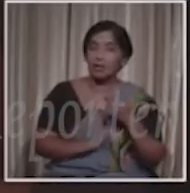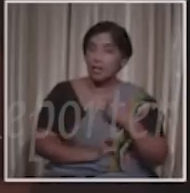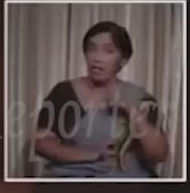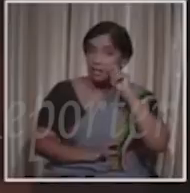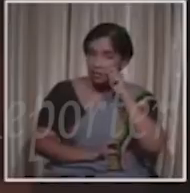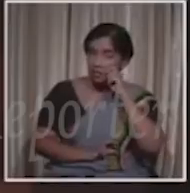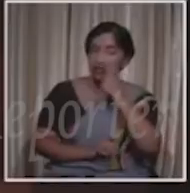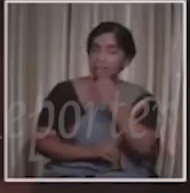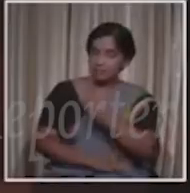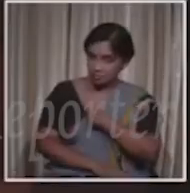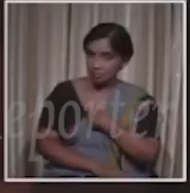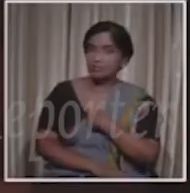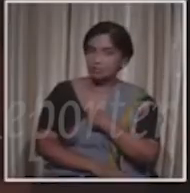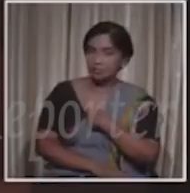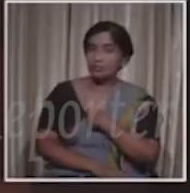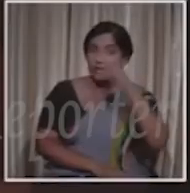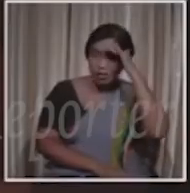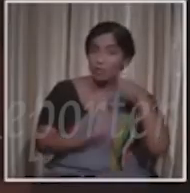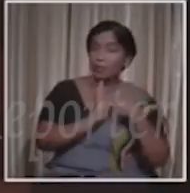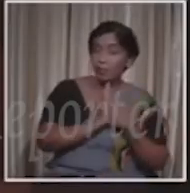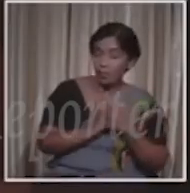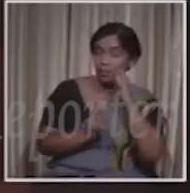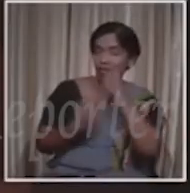us, we respect leaders.